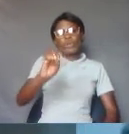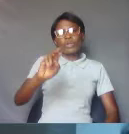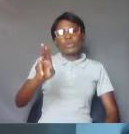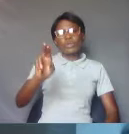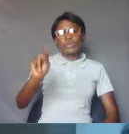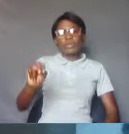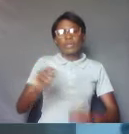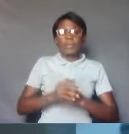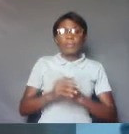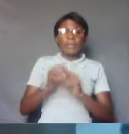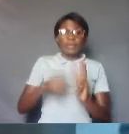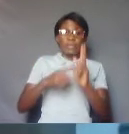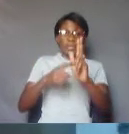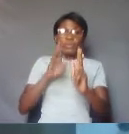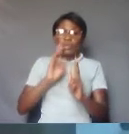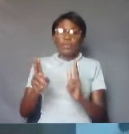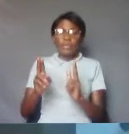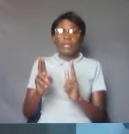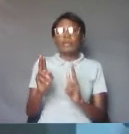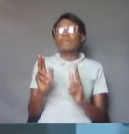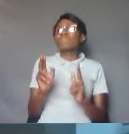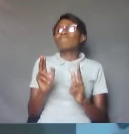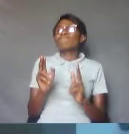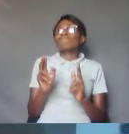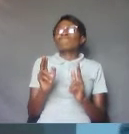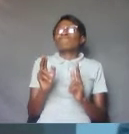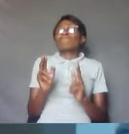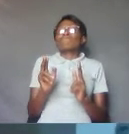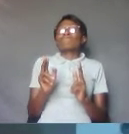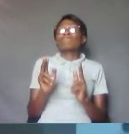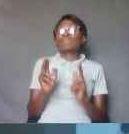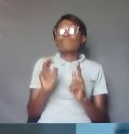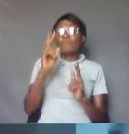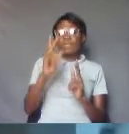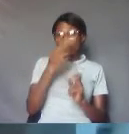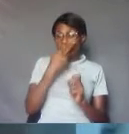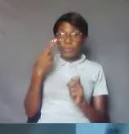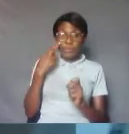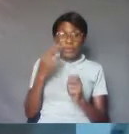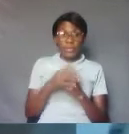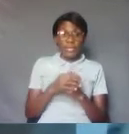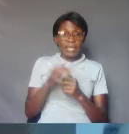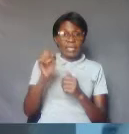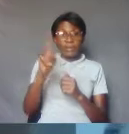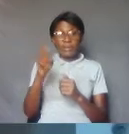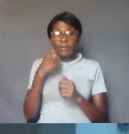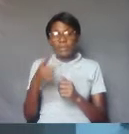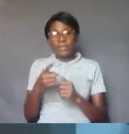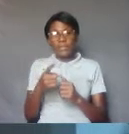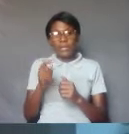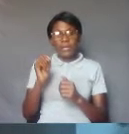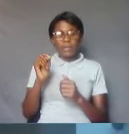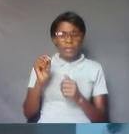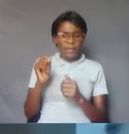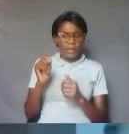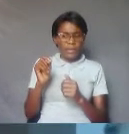and Jesus see someone who is blind, the disciples ask Jesus, "Rabbi, who sinned, this man, his parents, that